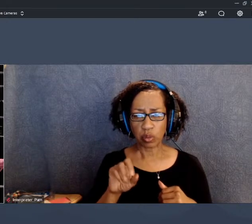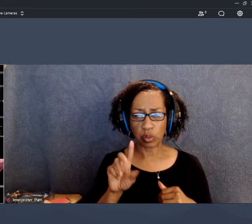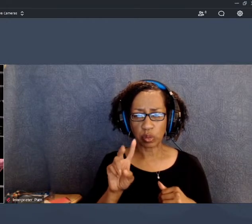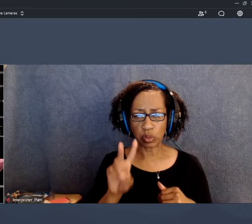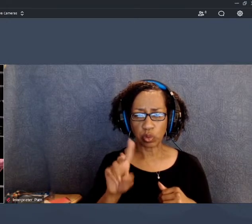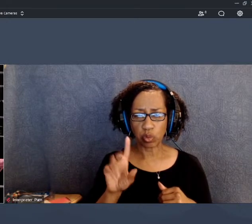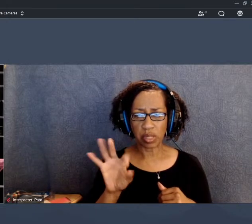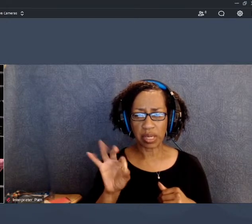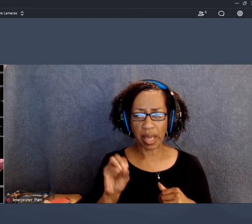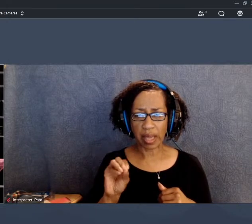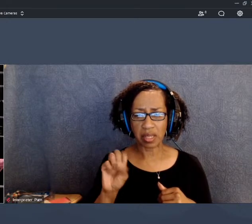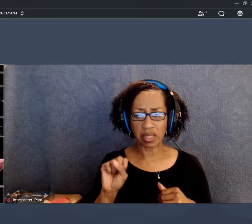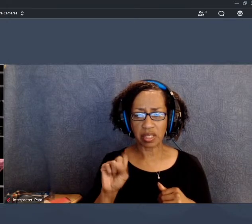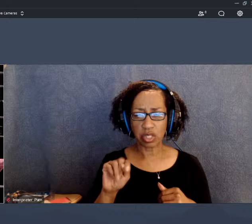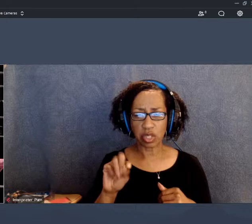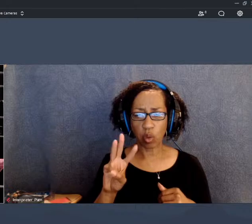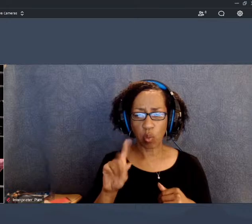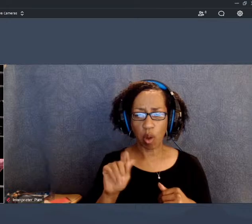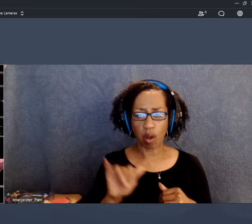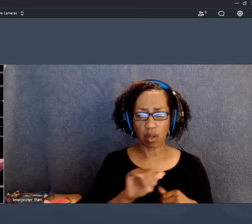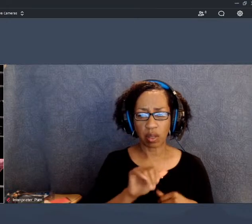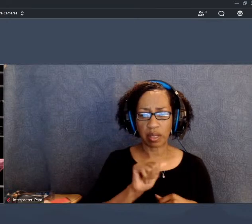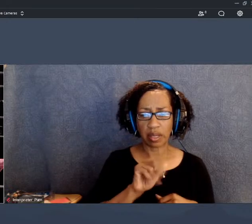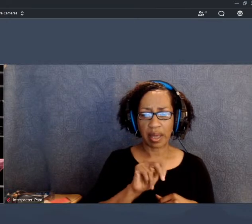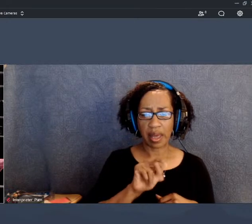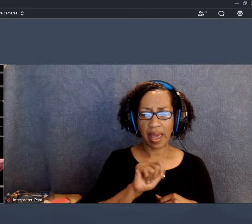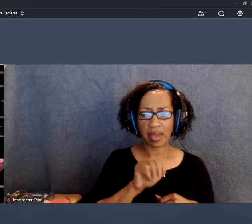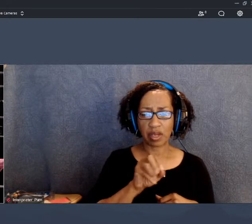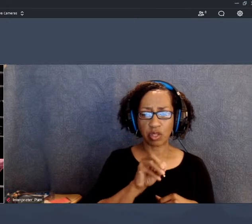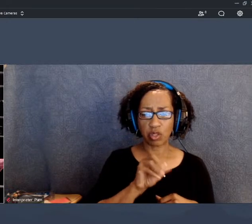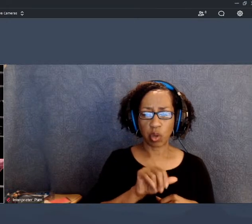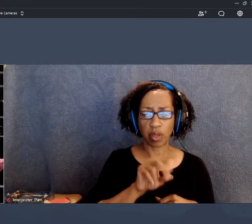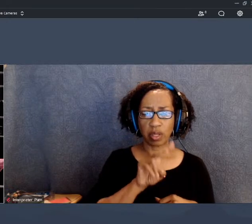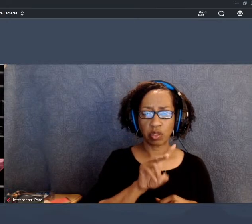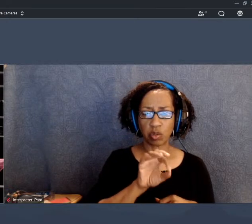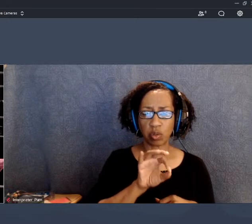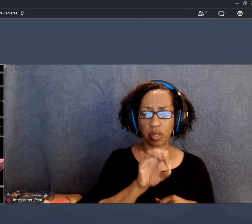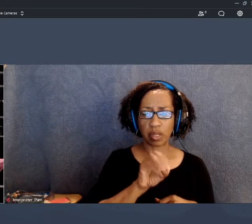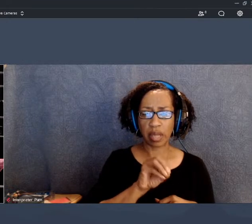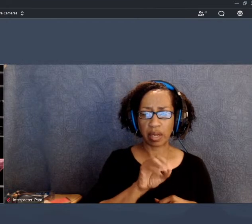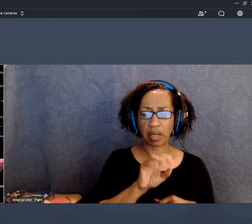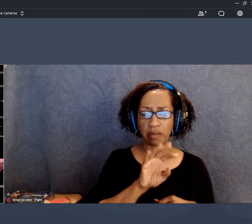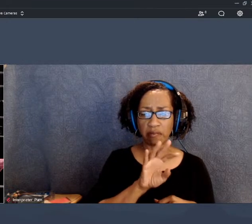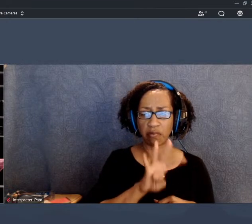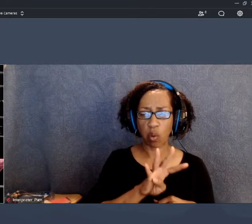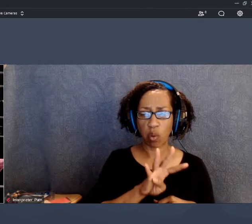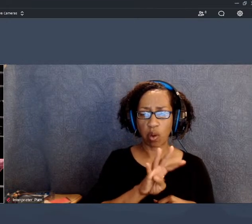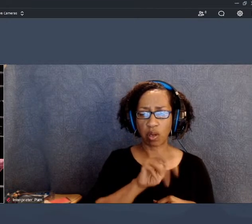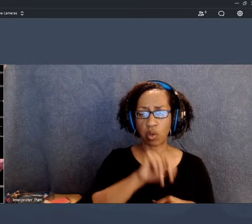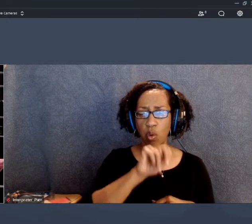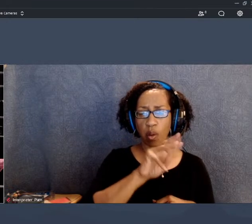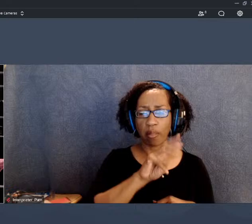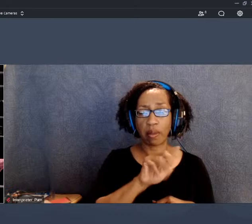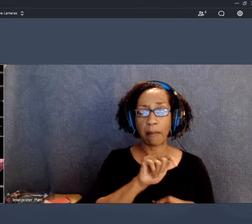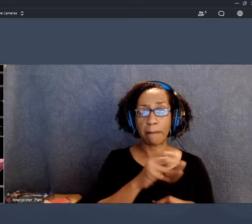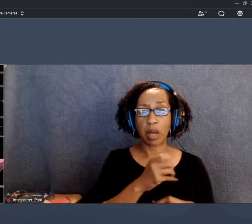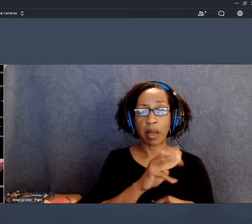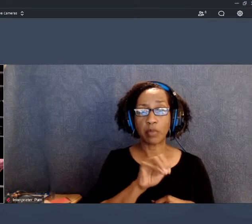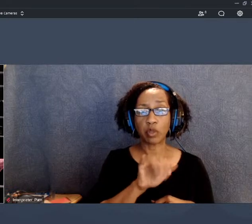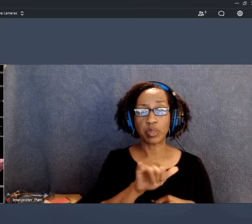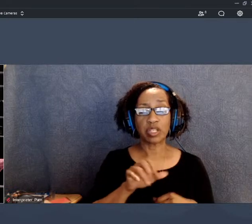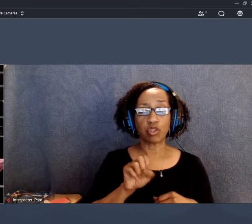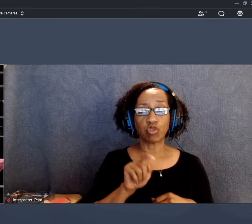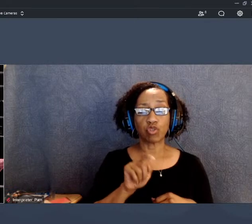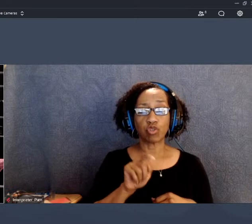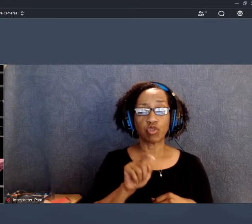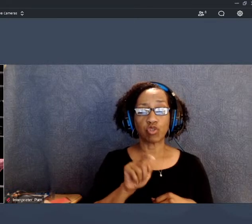Ma'am? Anna Joy Tamayo, 294 North Montgomery Street. Very good. Colleagues, I have no one else